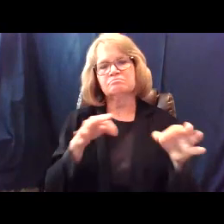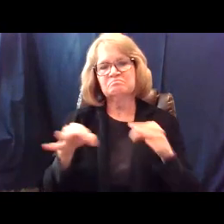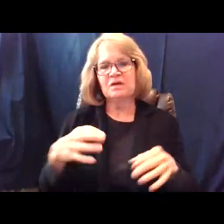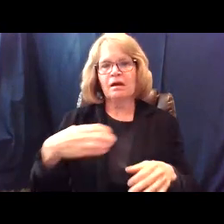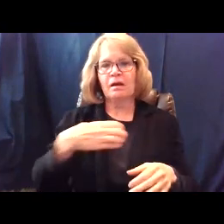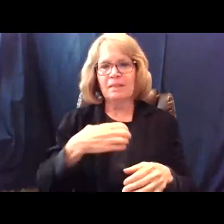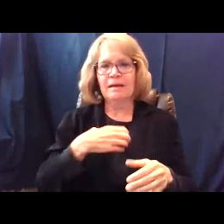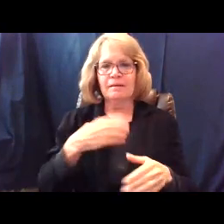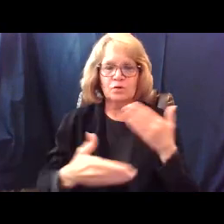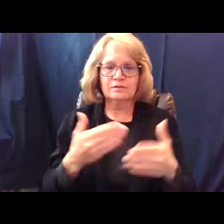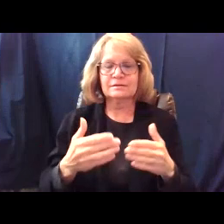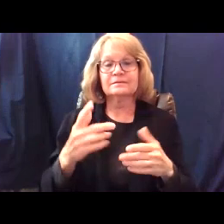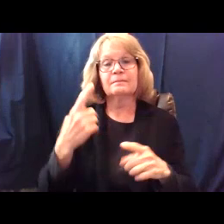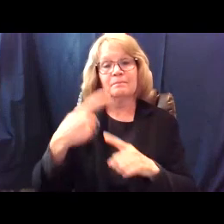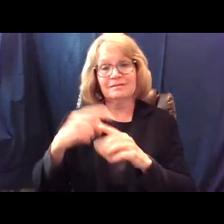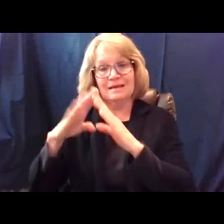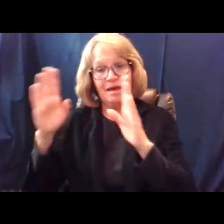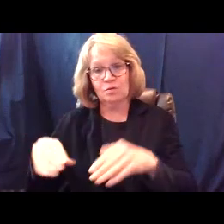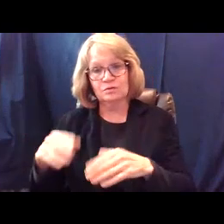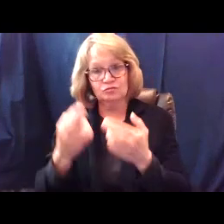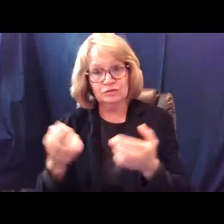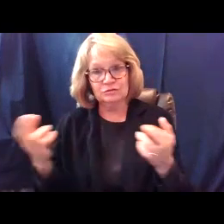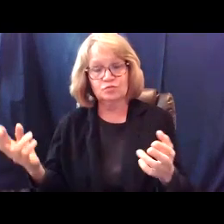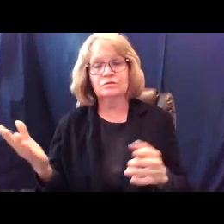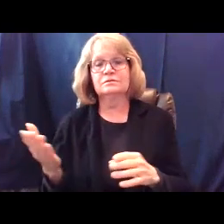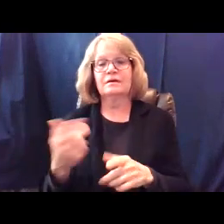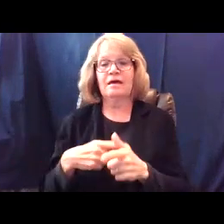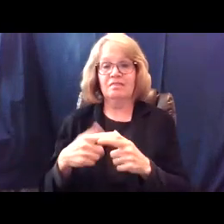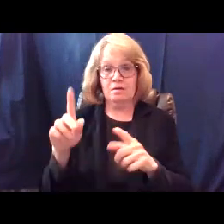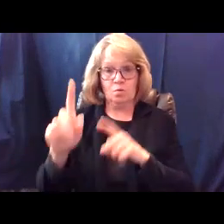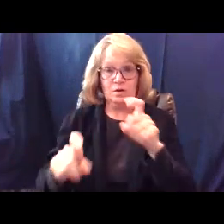housing resources before we open up for questions.